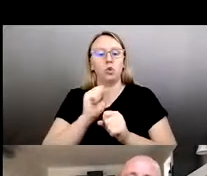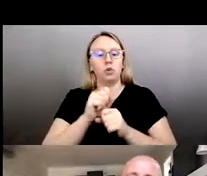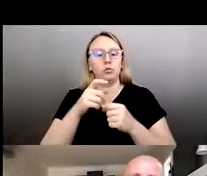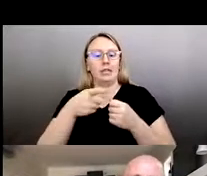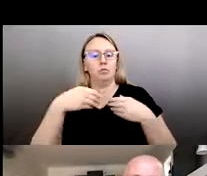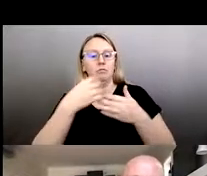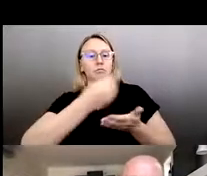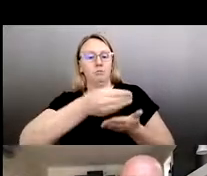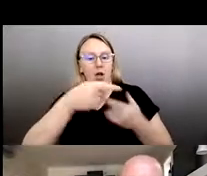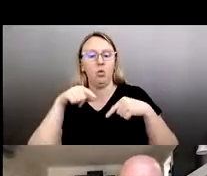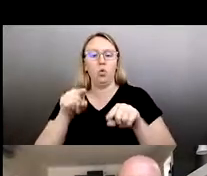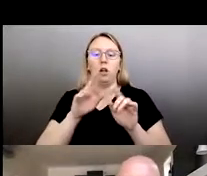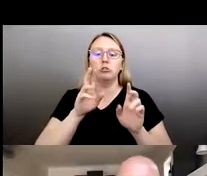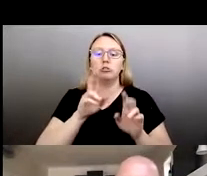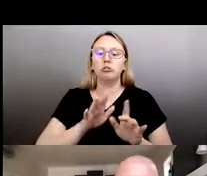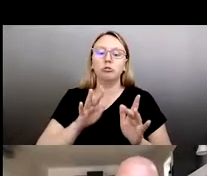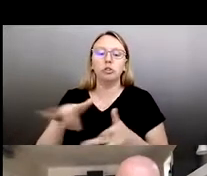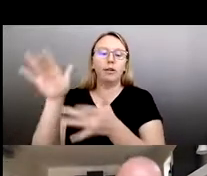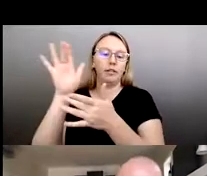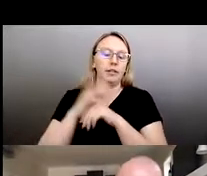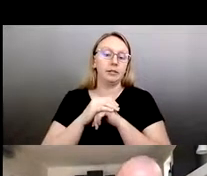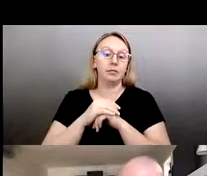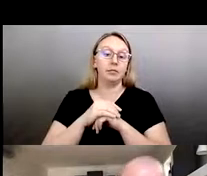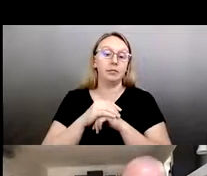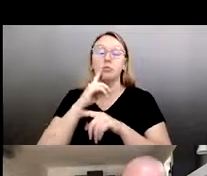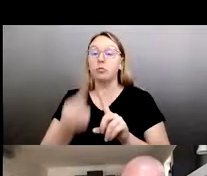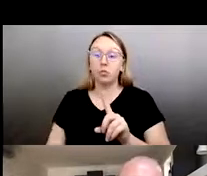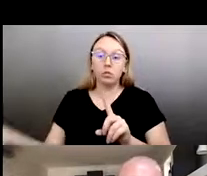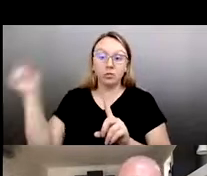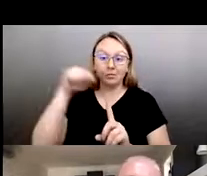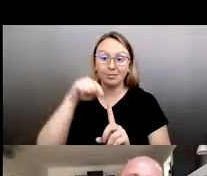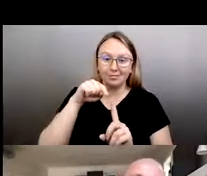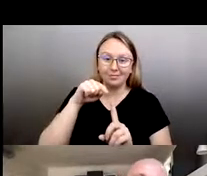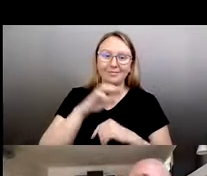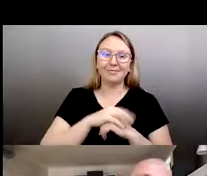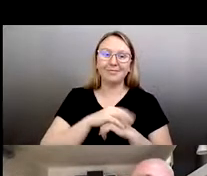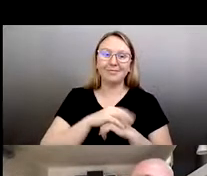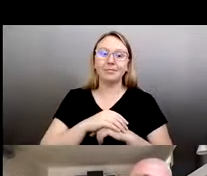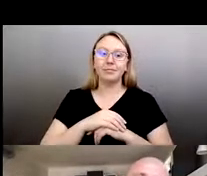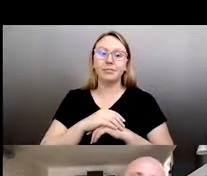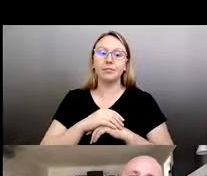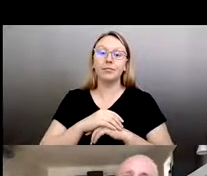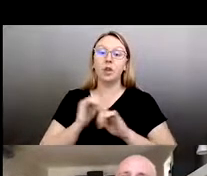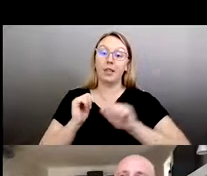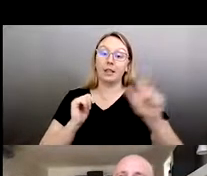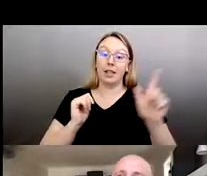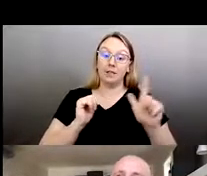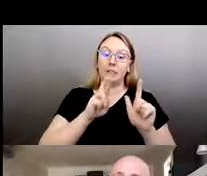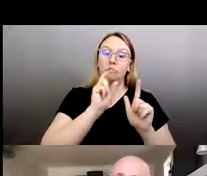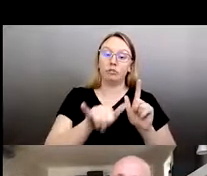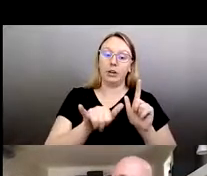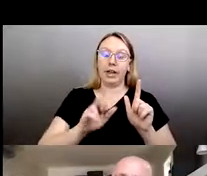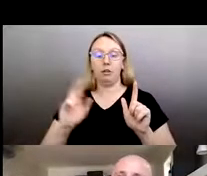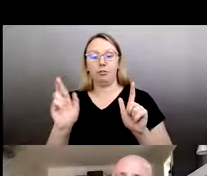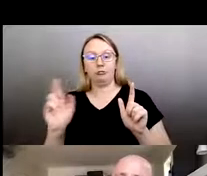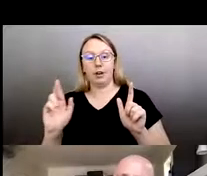road. And so to fully drive this home, this is the image on the left of Ray Yoshida's home. And on the right,